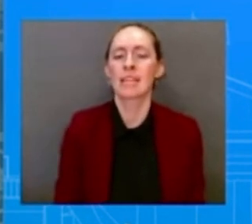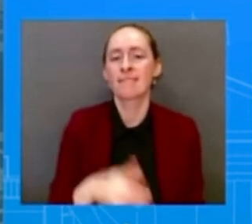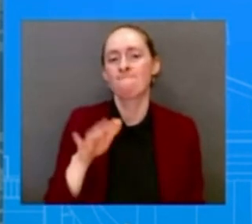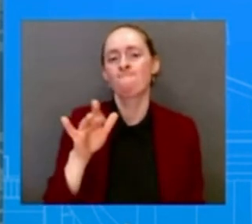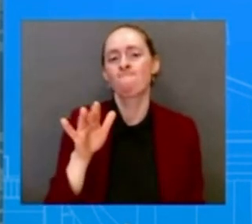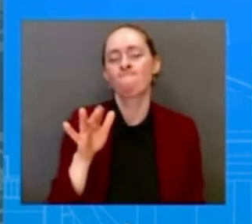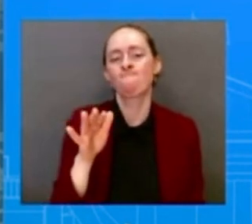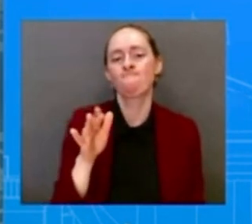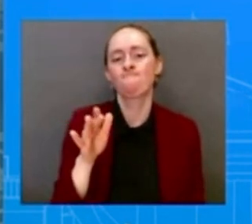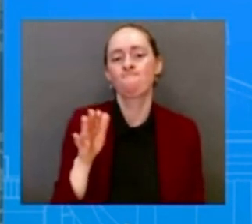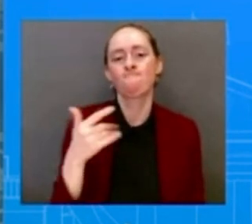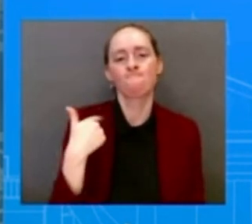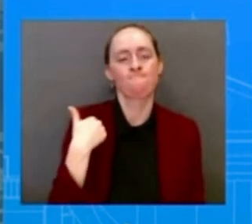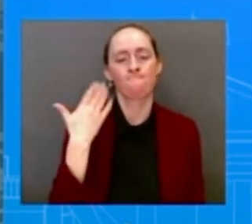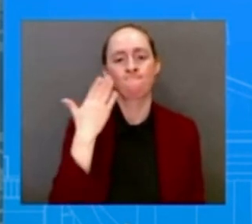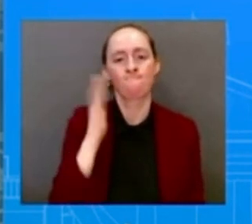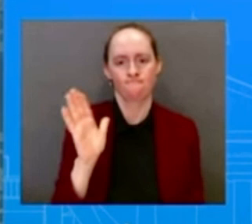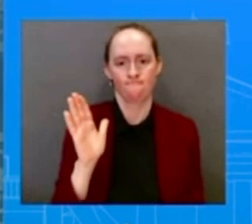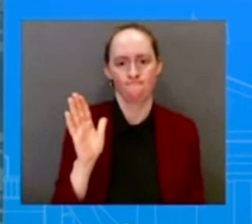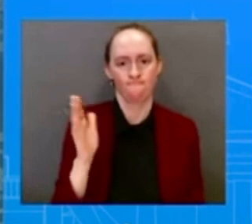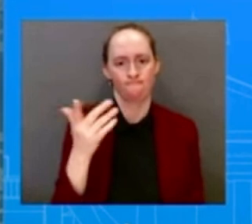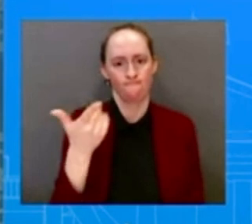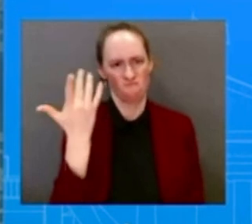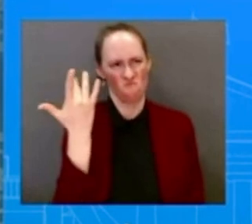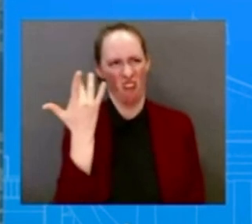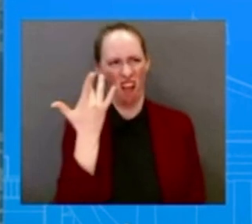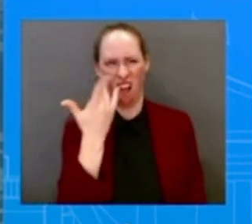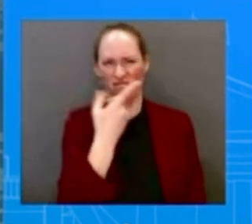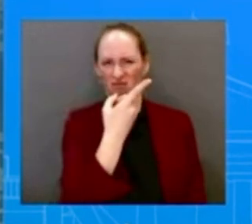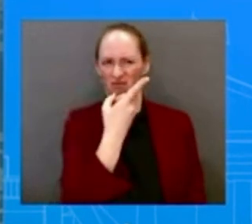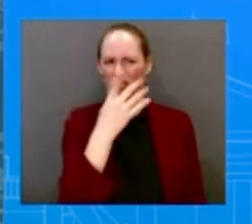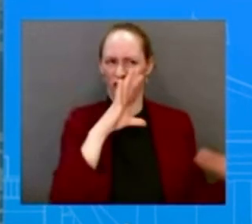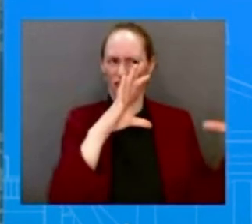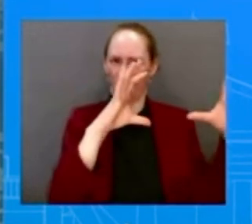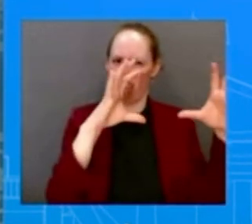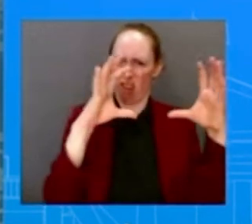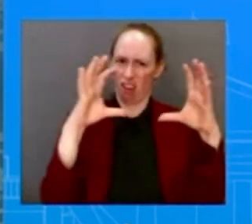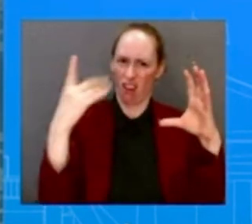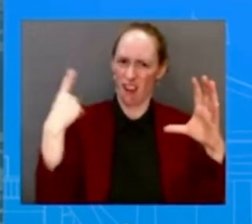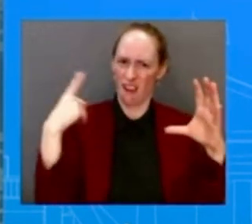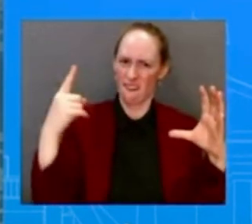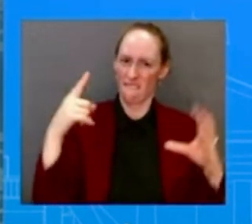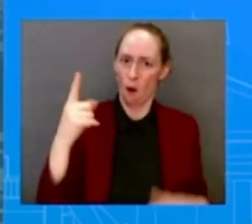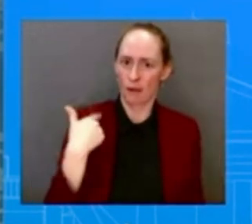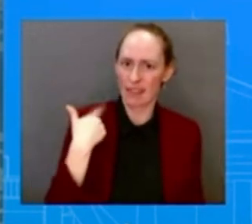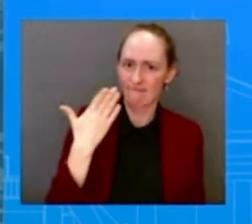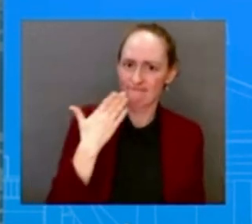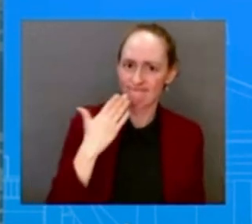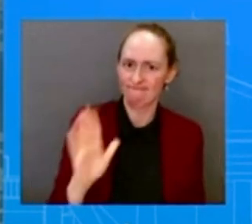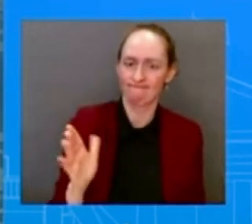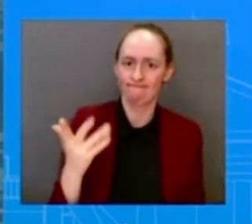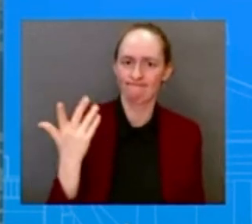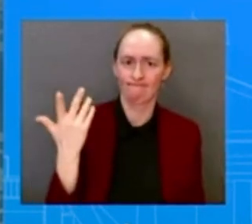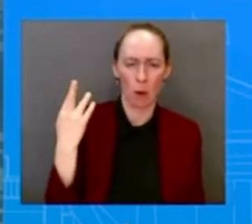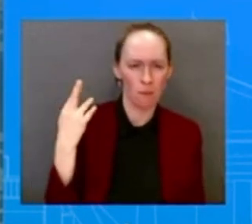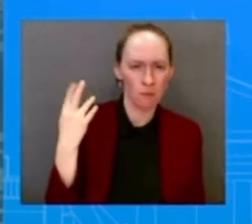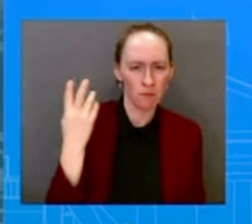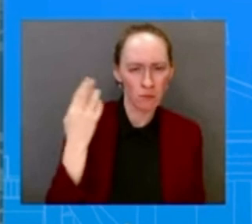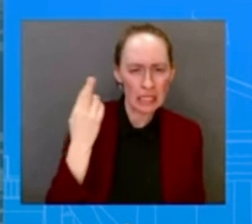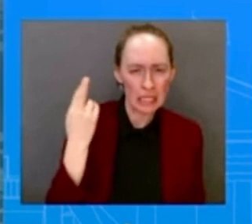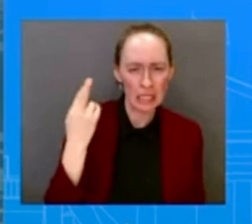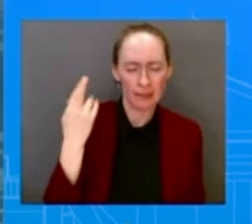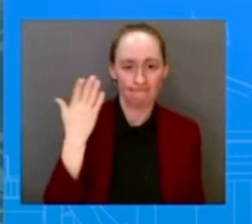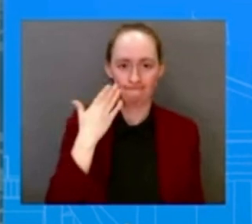information that would confirm a stated purpose for this object. We do expect to be able to recover the